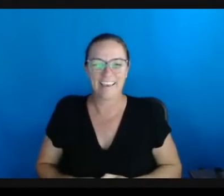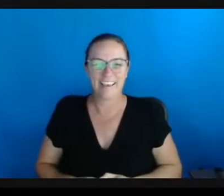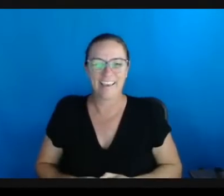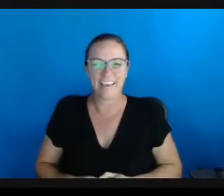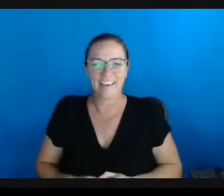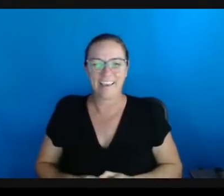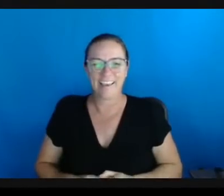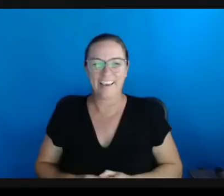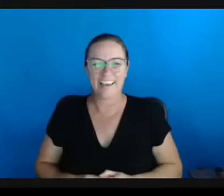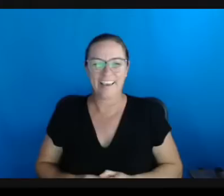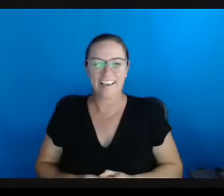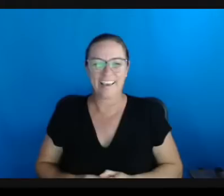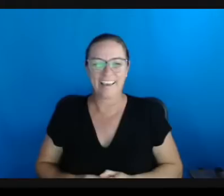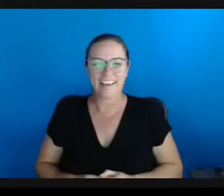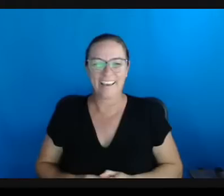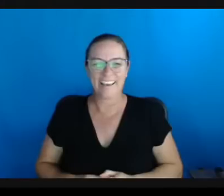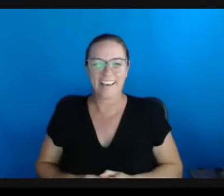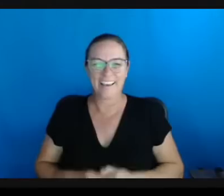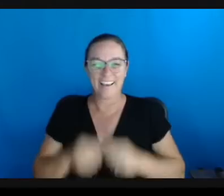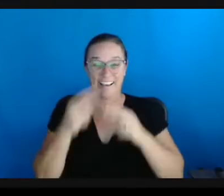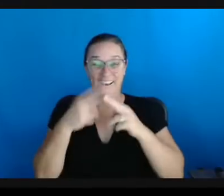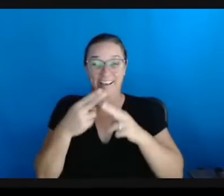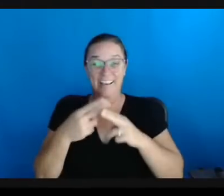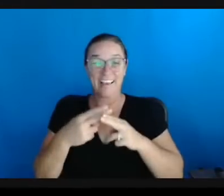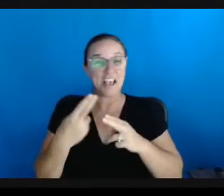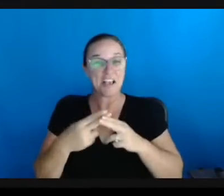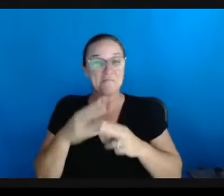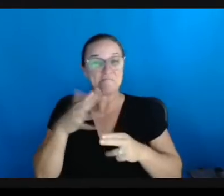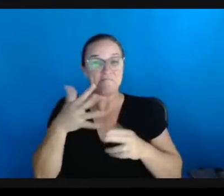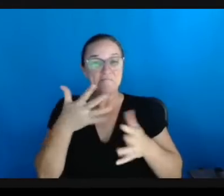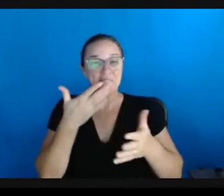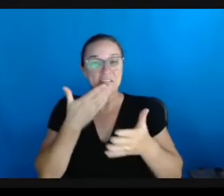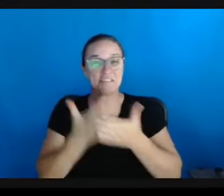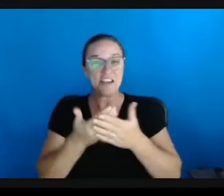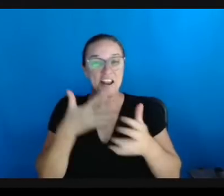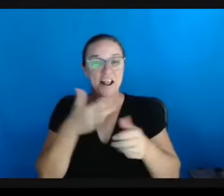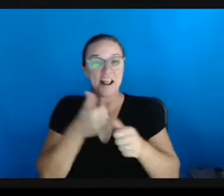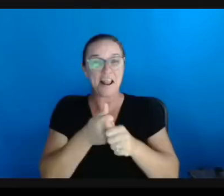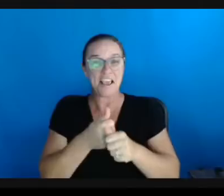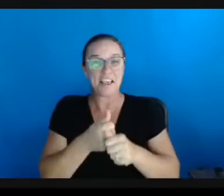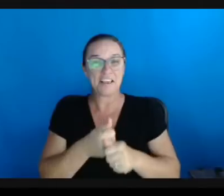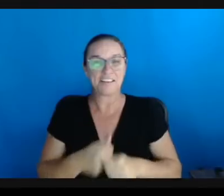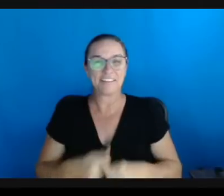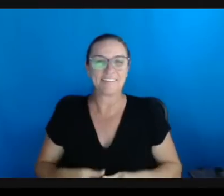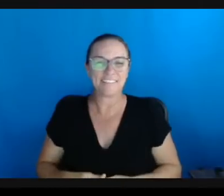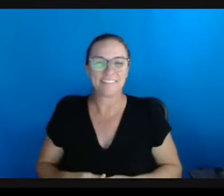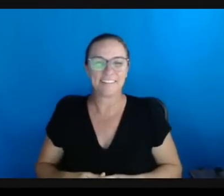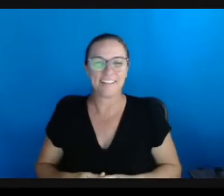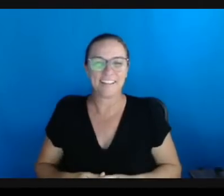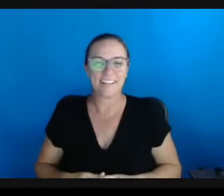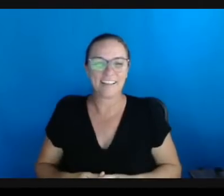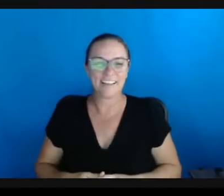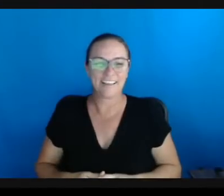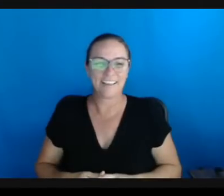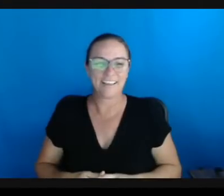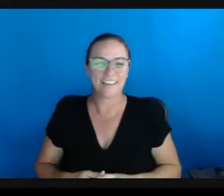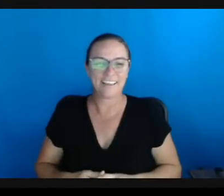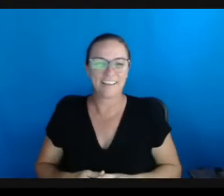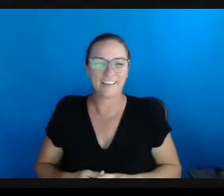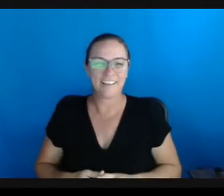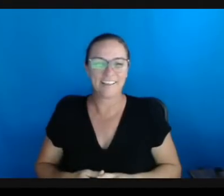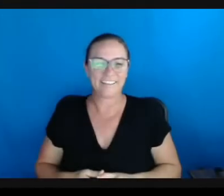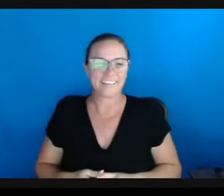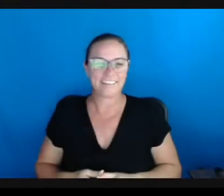Nathan, Katrin, Robert, Robin, Roylan, Don, Cindy, Linda, Catherine, Amelia, Ronald, Rebecca, Lori.